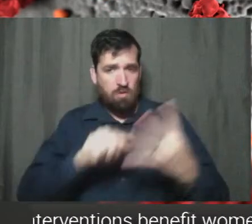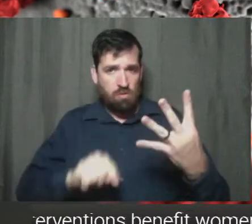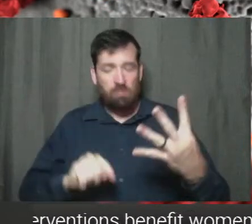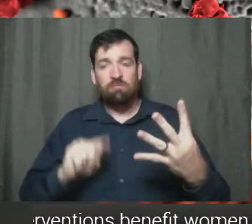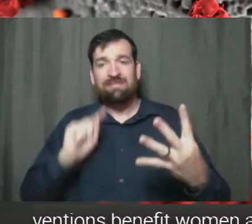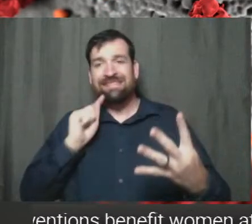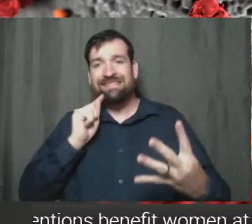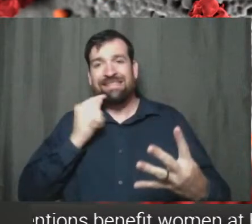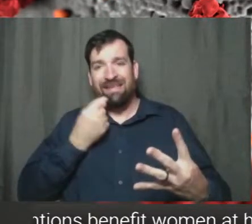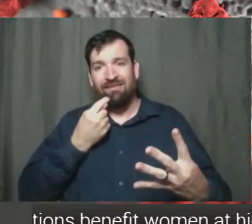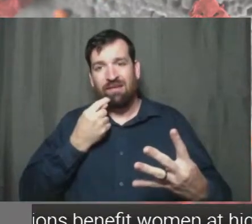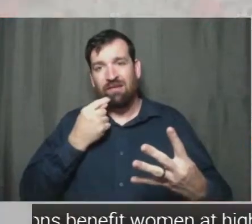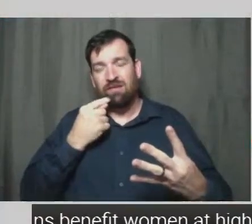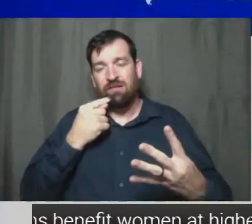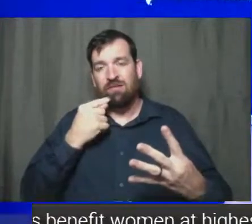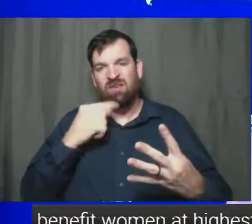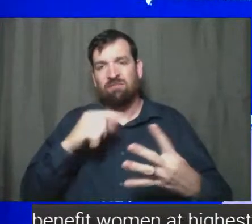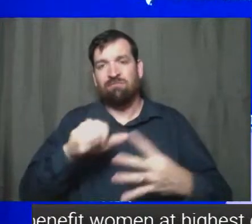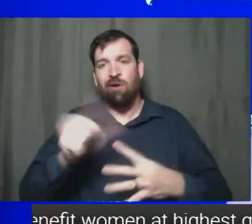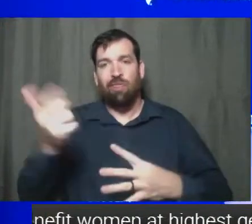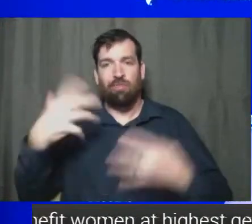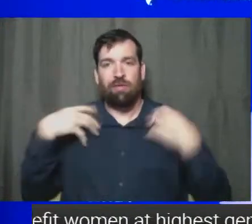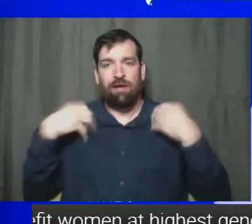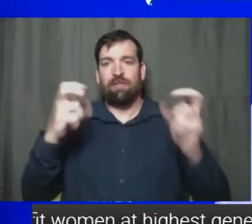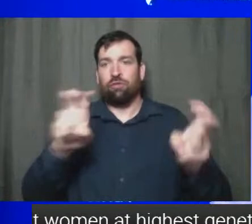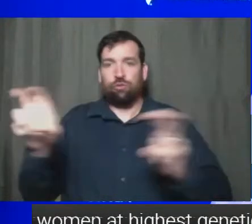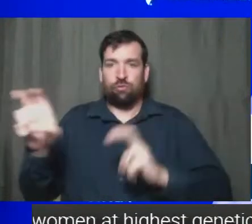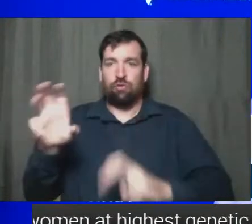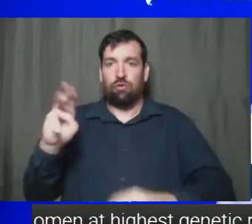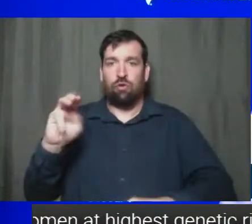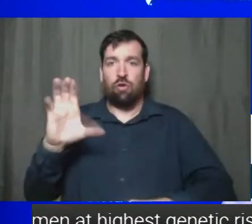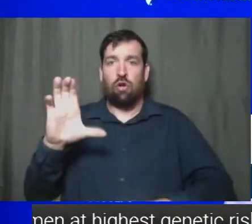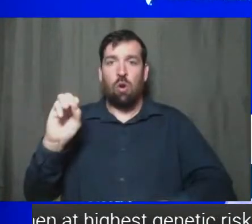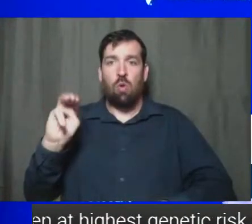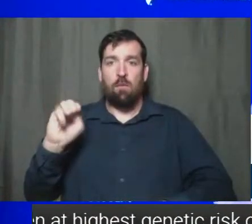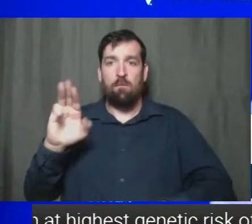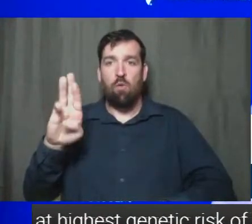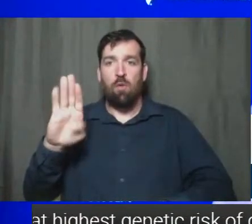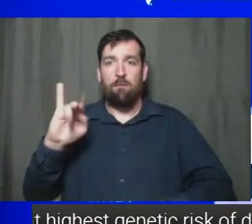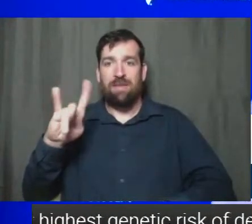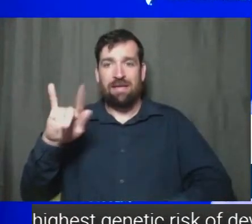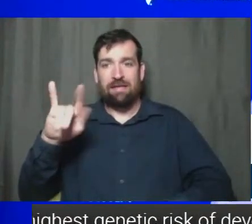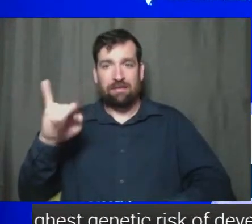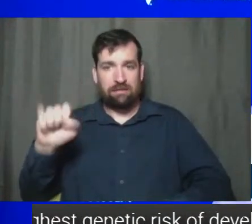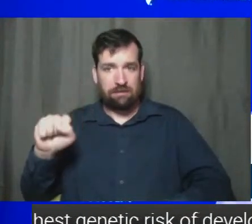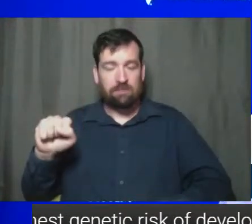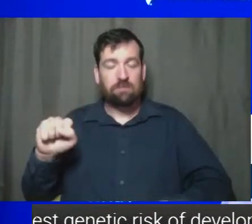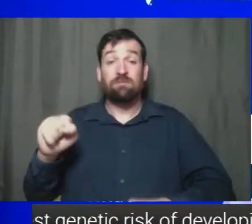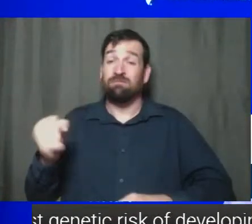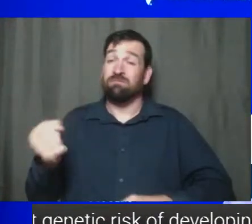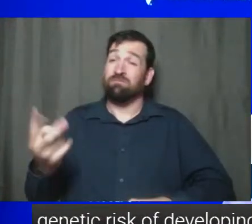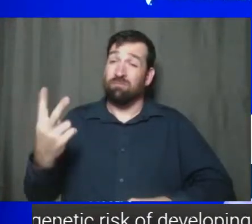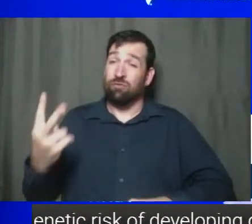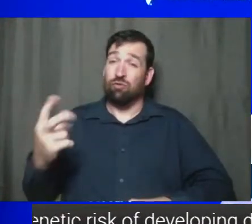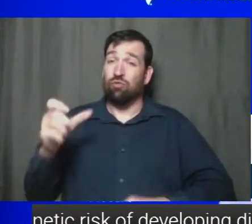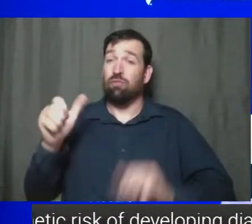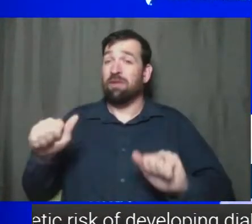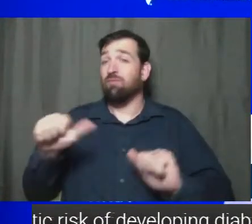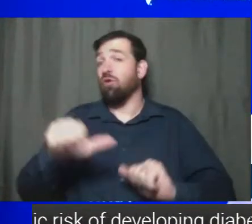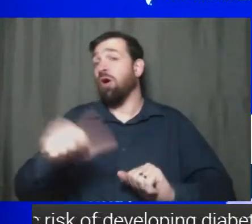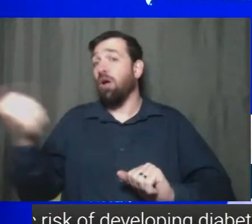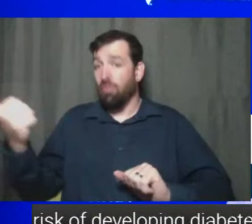comorbidities, and 2 of them have possible alternative diagnoses as well. But again, with their significant